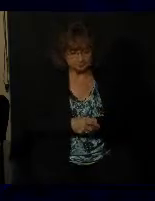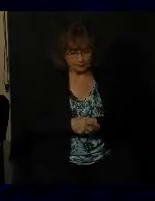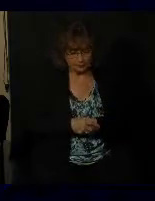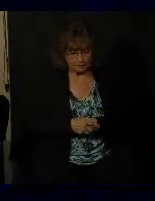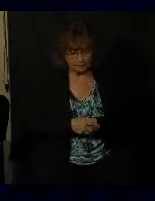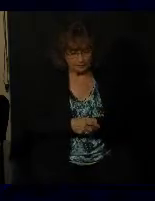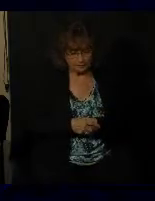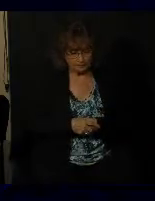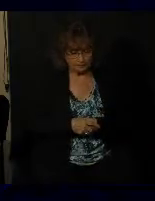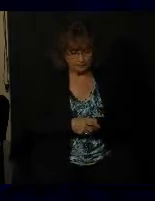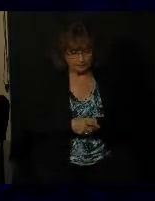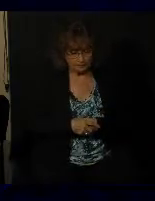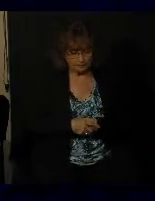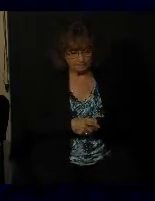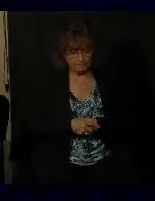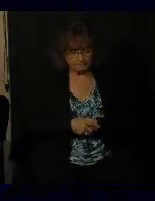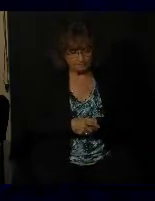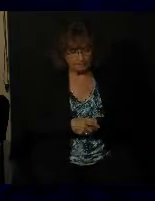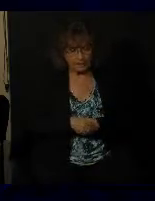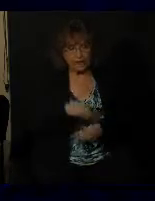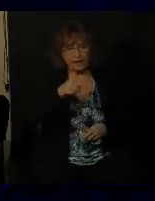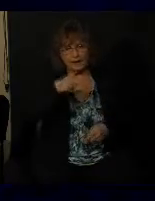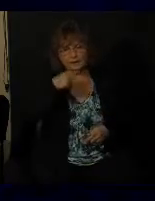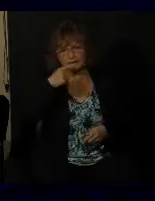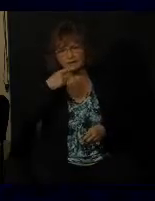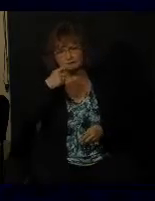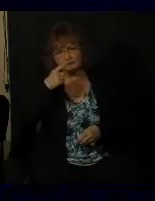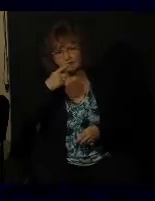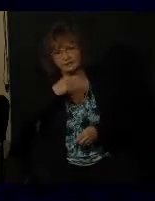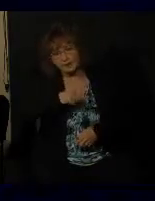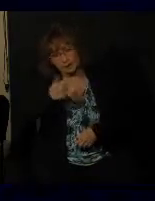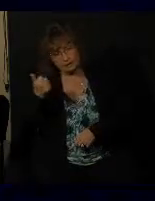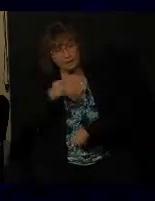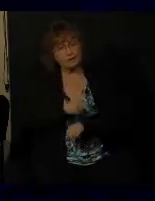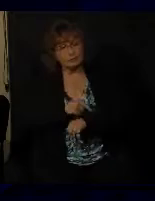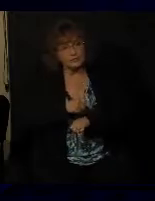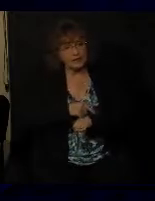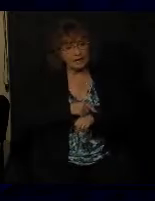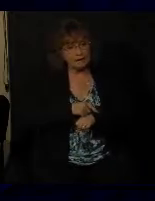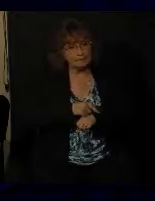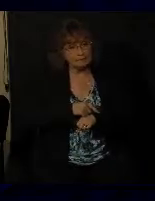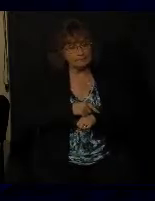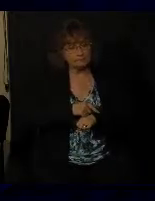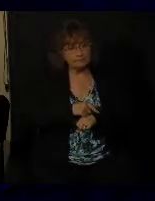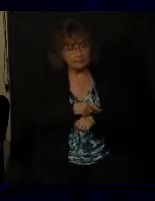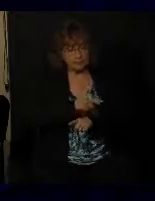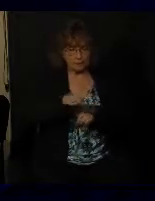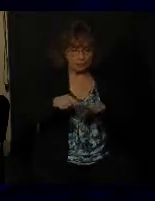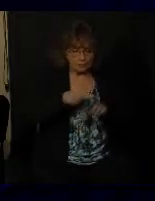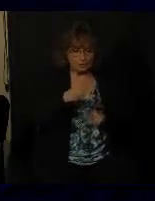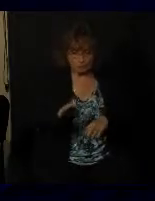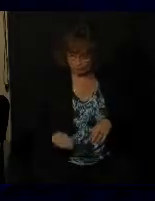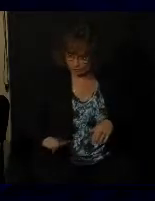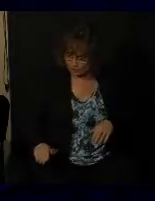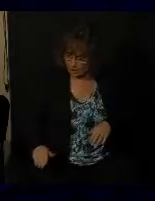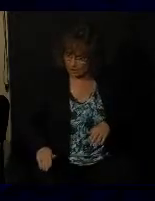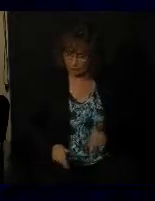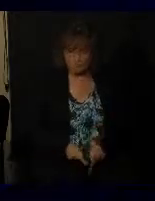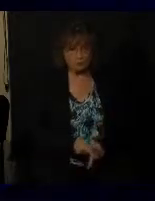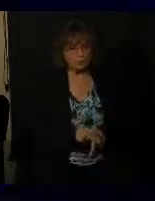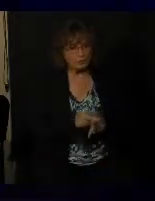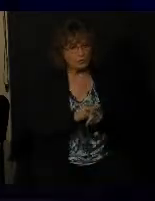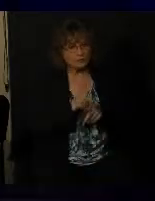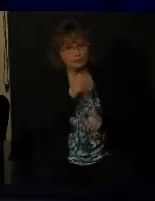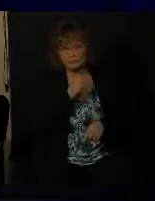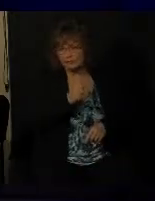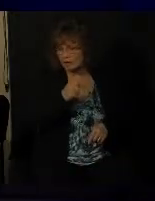following. Before we understood and understand science, so as you're a kid growing up and you don't understand science, he says, it is